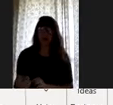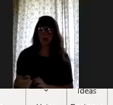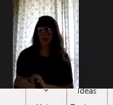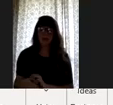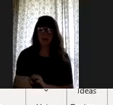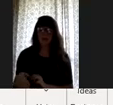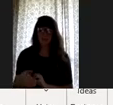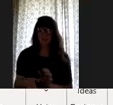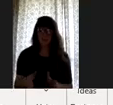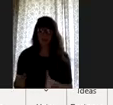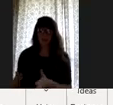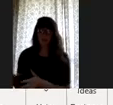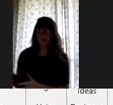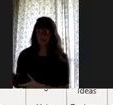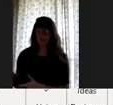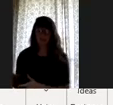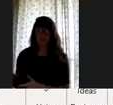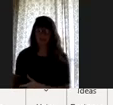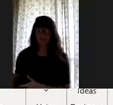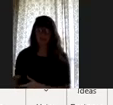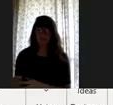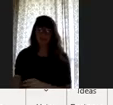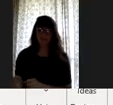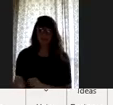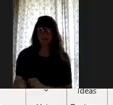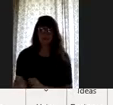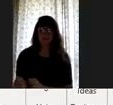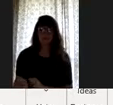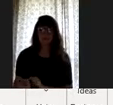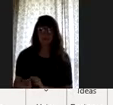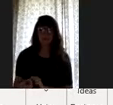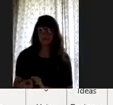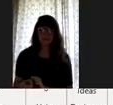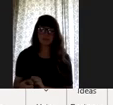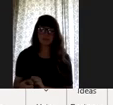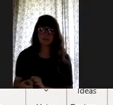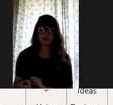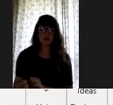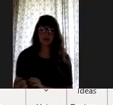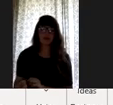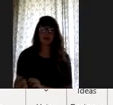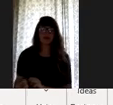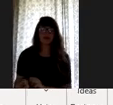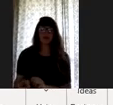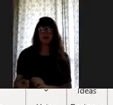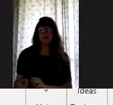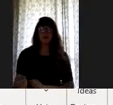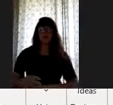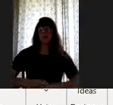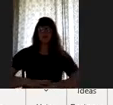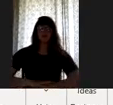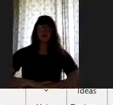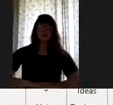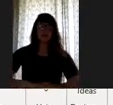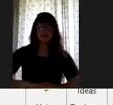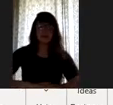are we breaking it down verse by verse? Yeah, that's why I have one slide for each thing. So I got you.